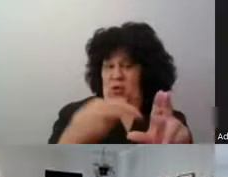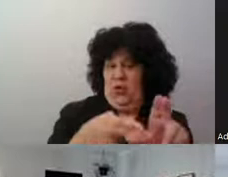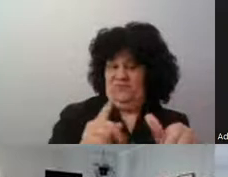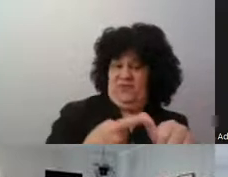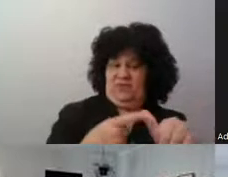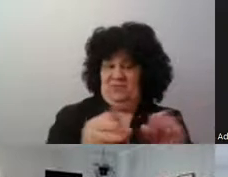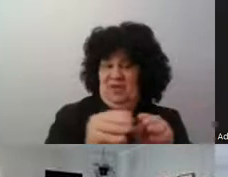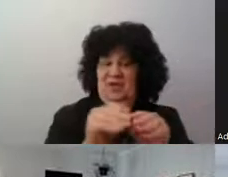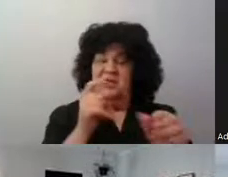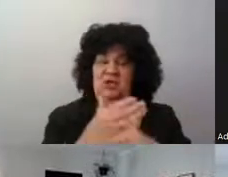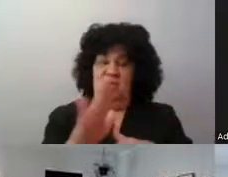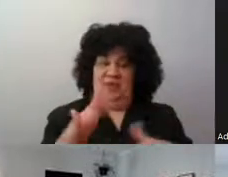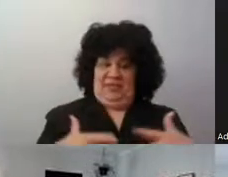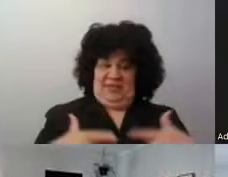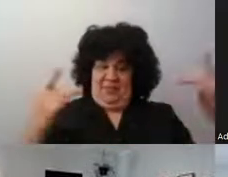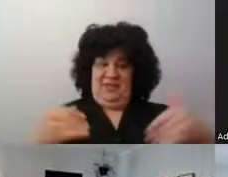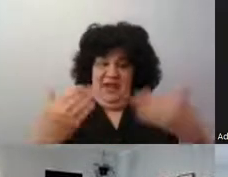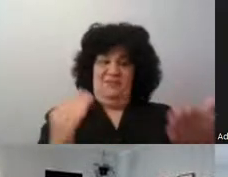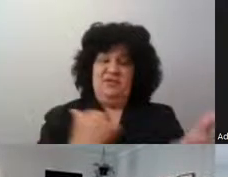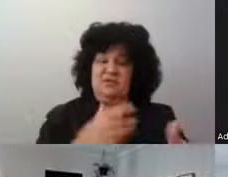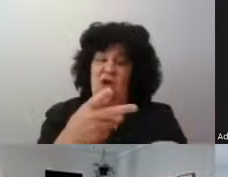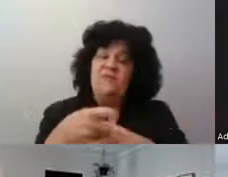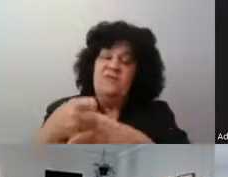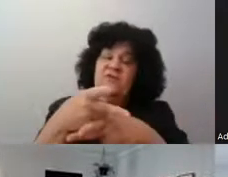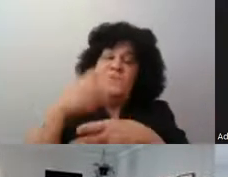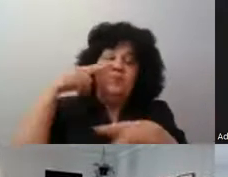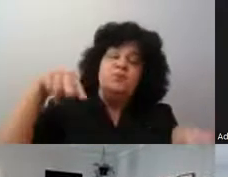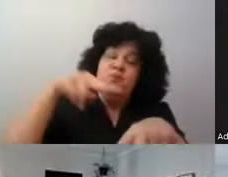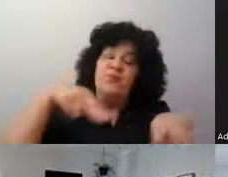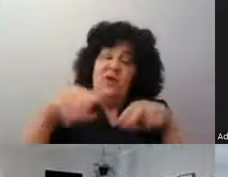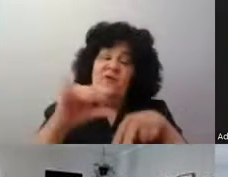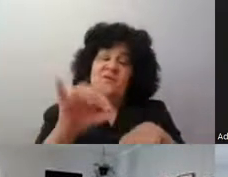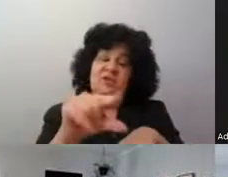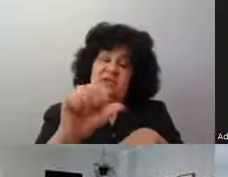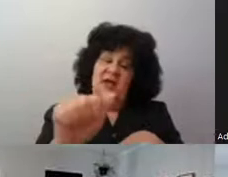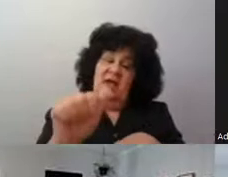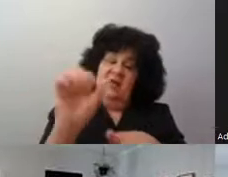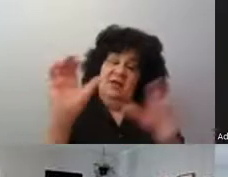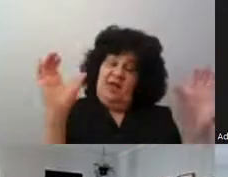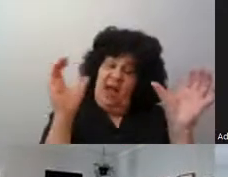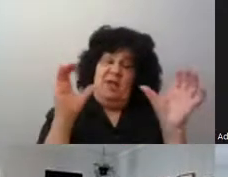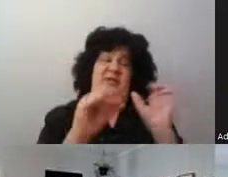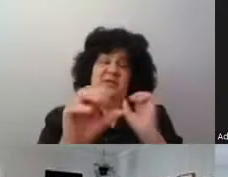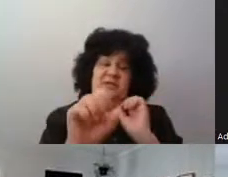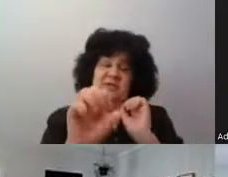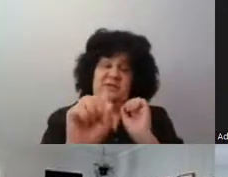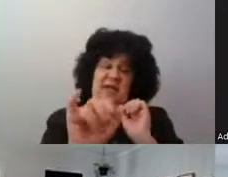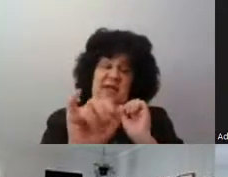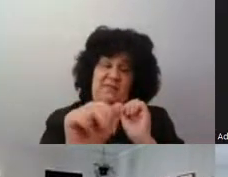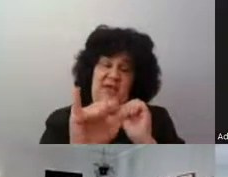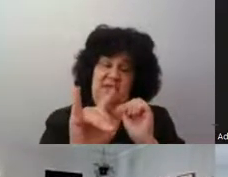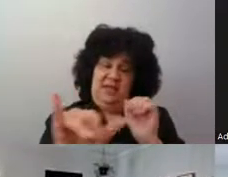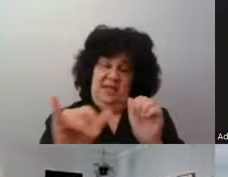assembly and gave us an overview of some of GSA's climate and sustainability initiatives. And also want to